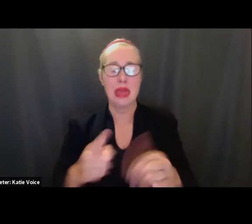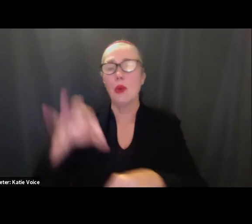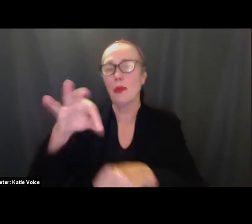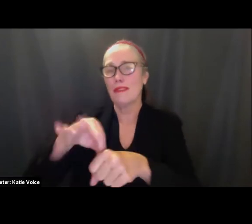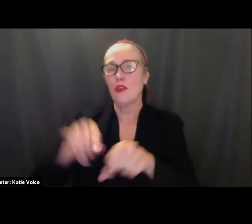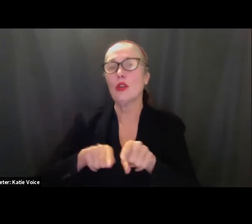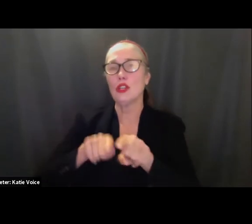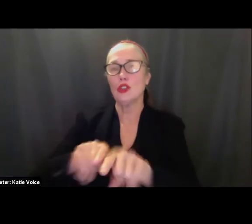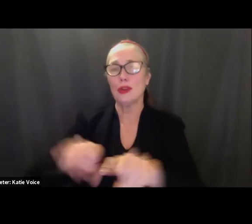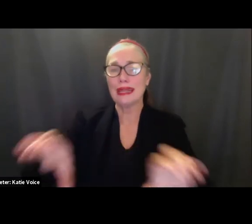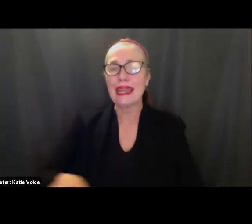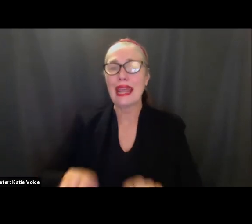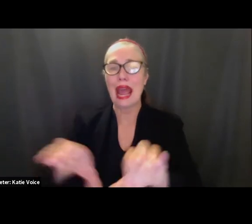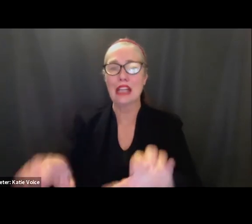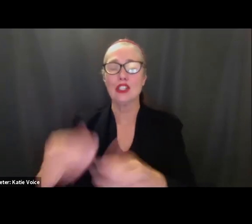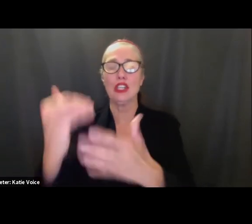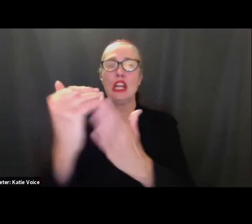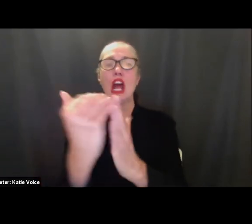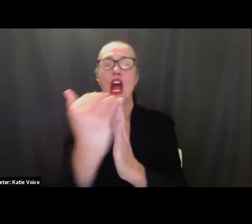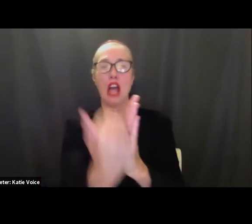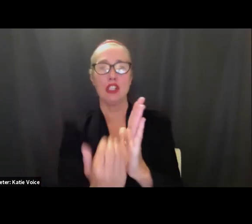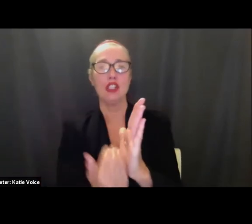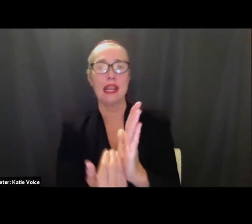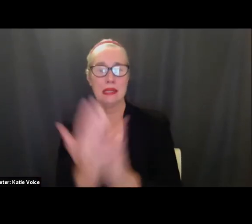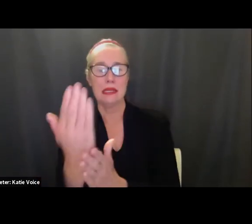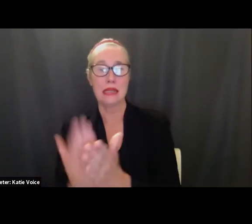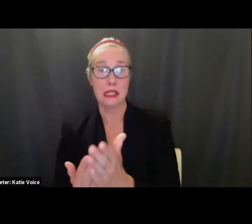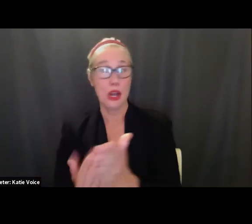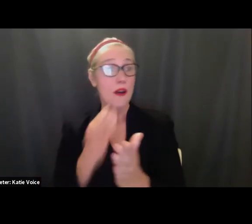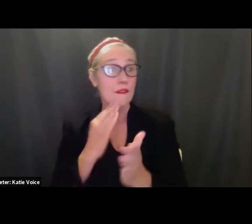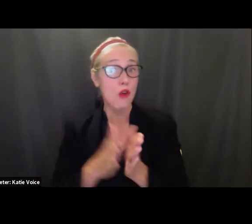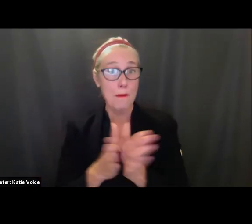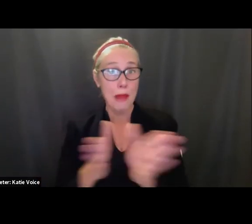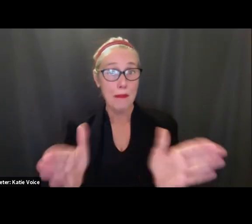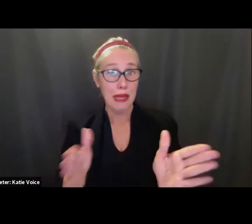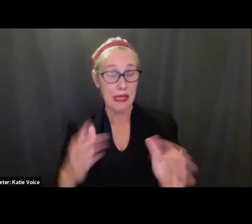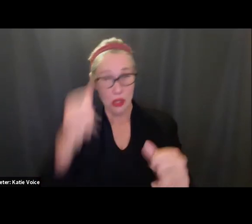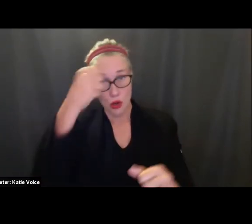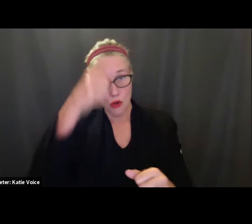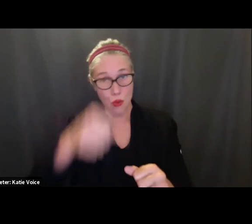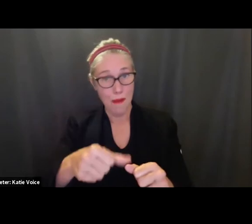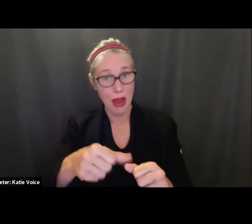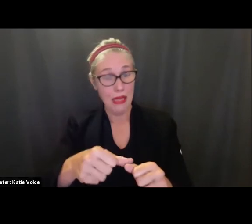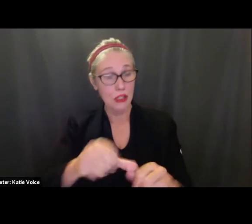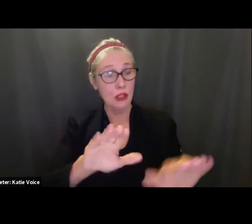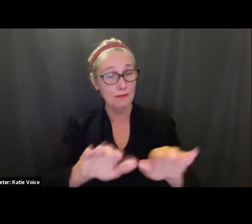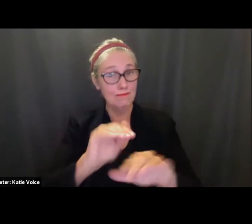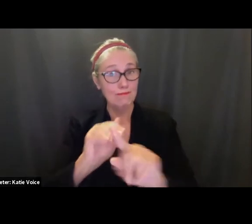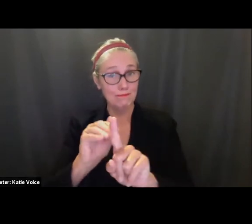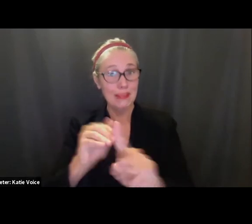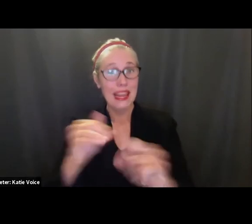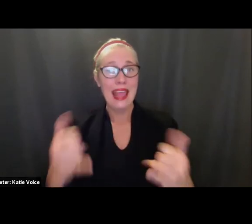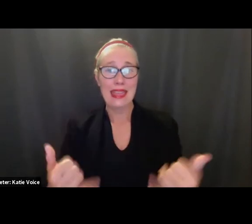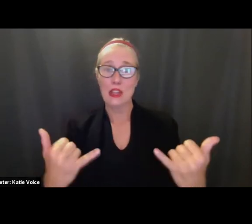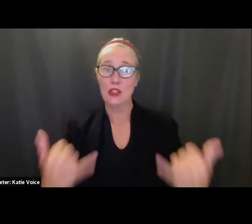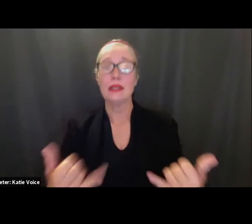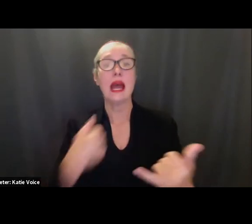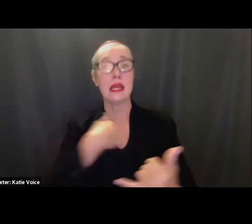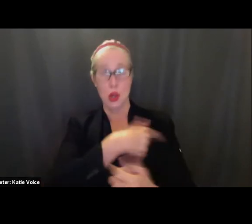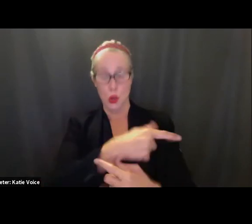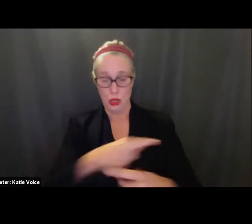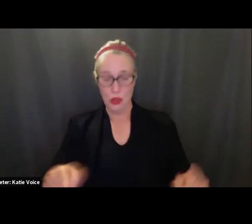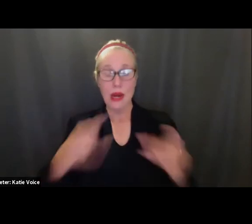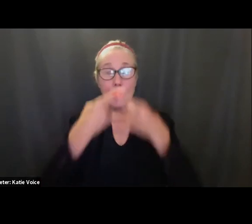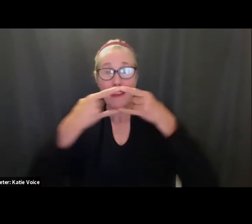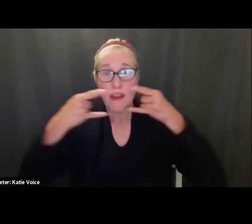section uh for the for the public a reminder that tonight the school in person wearing masks as mandated by santa